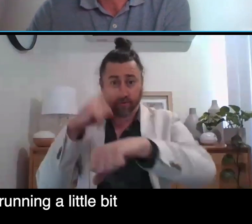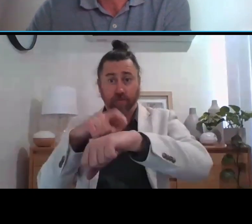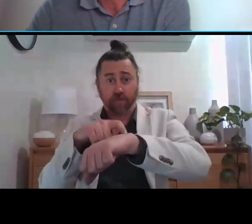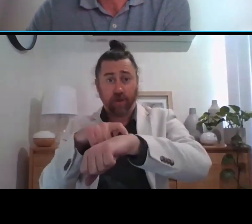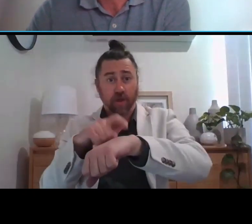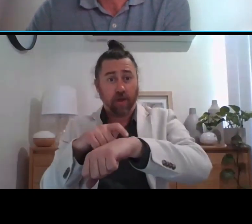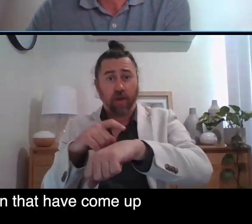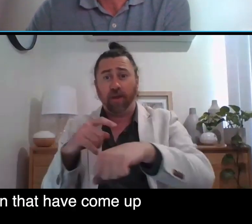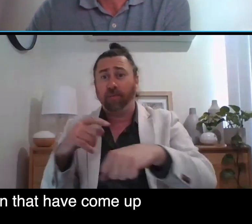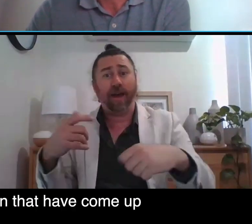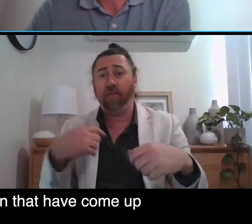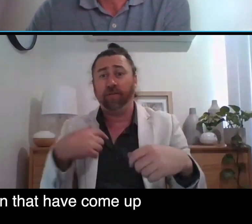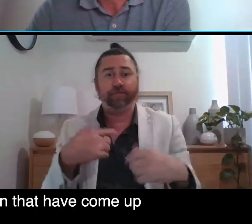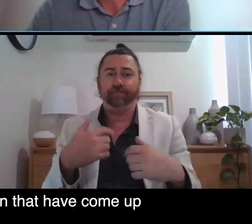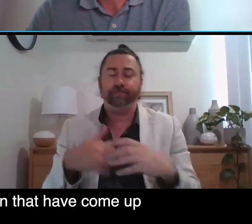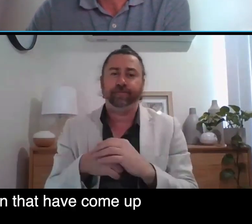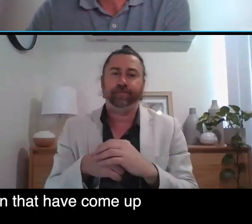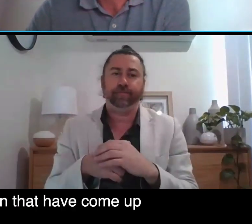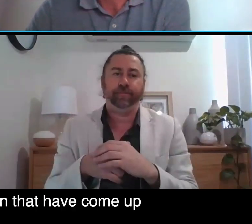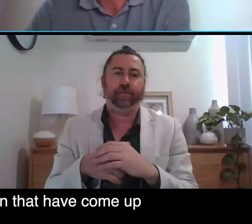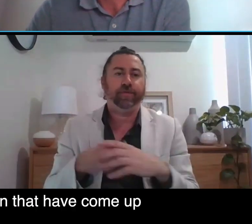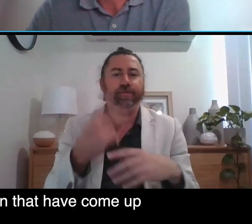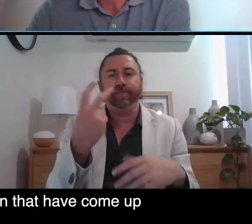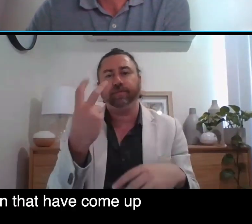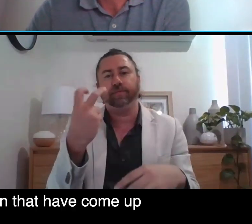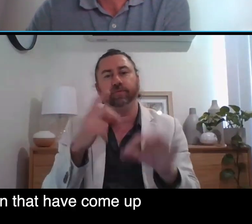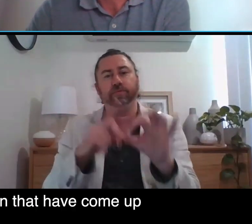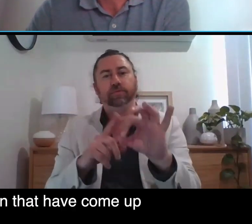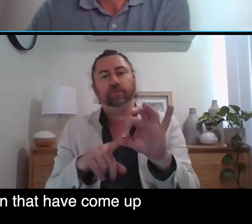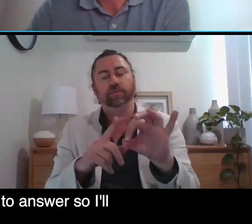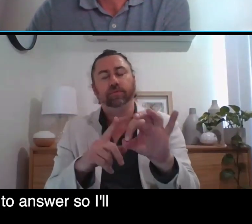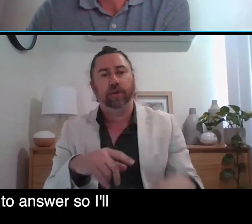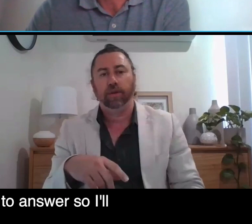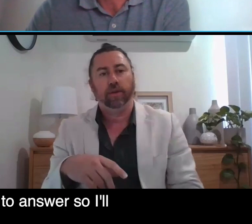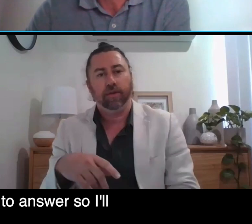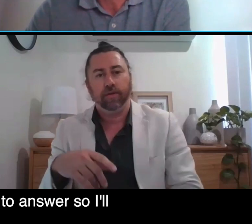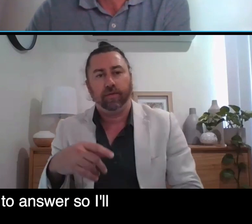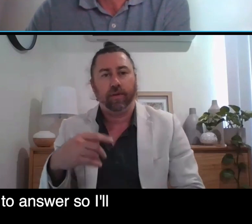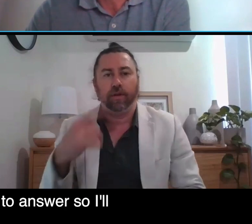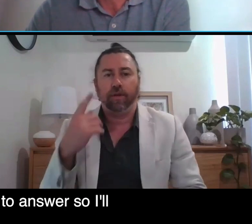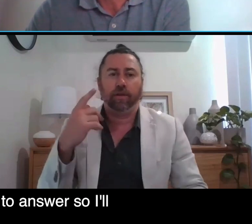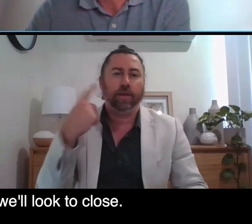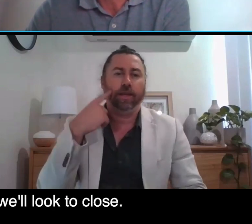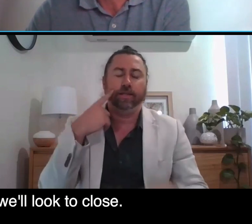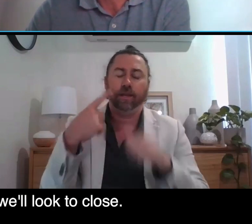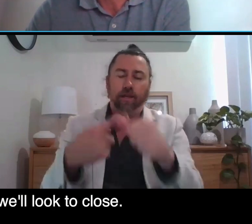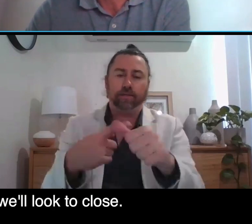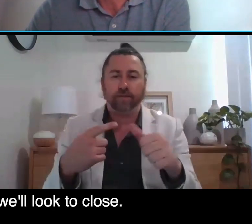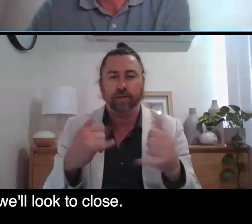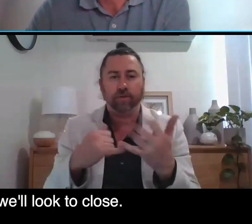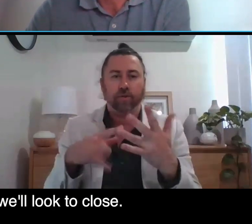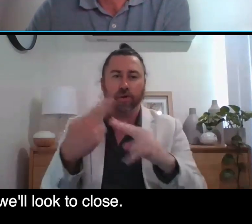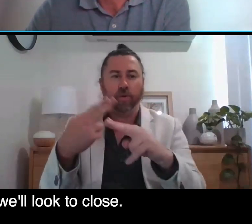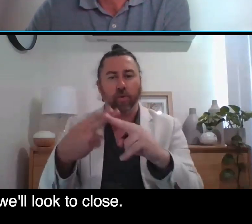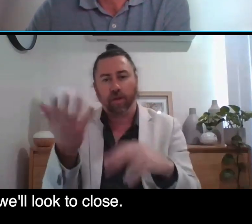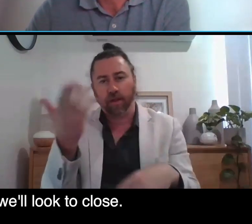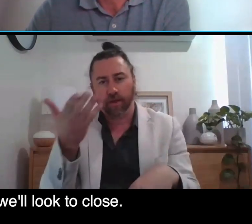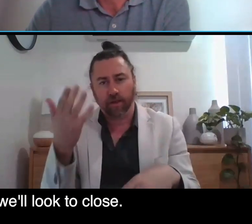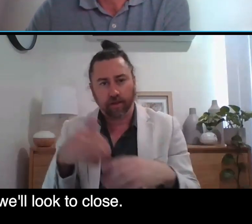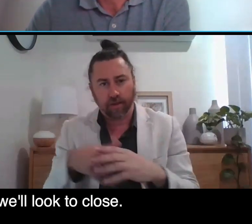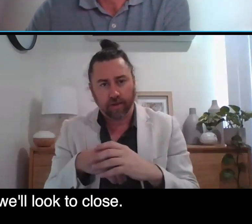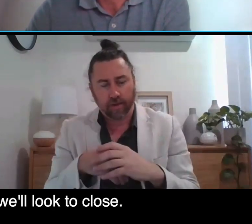running a little bit over time, there were 2 questions I've seen that have come up, and I think they're really easy to answer, so I'll quickly address them and then